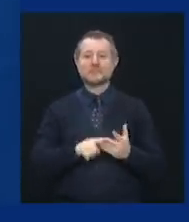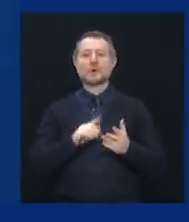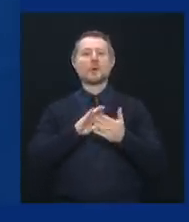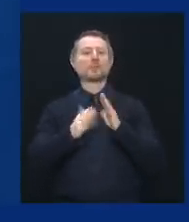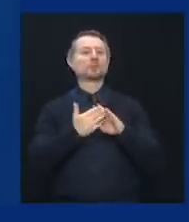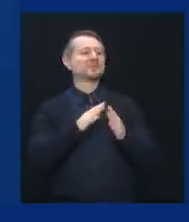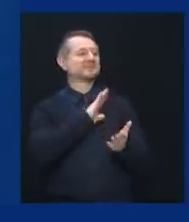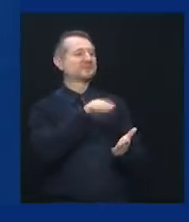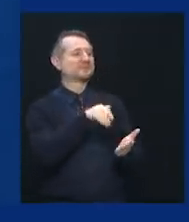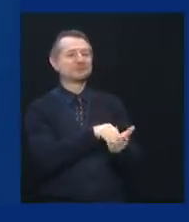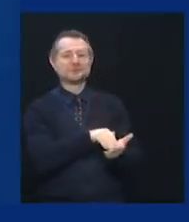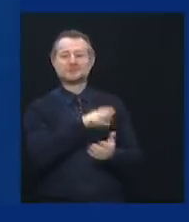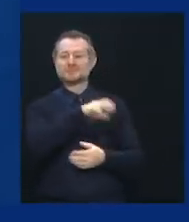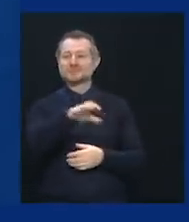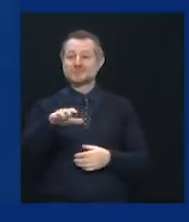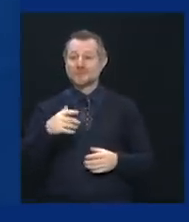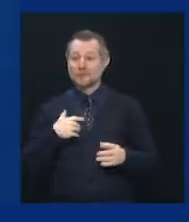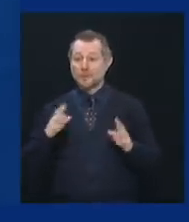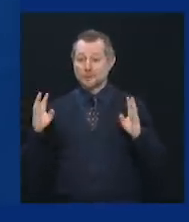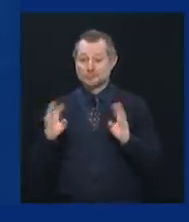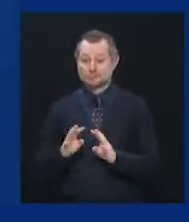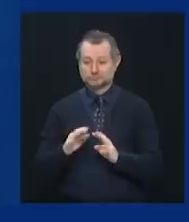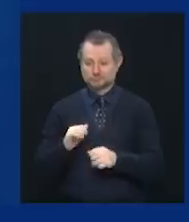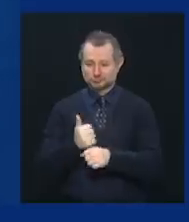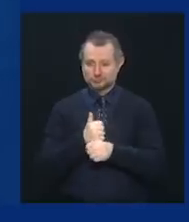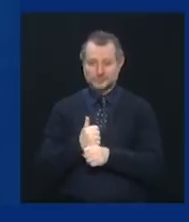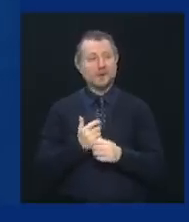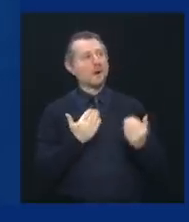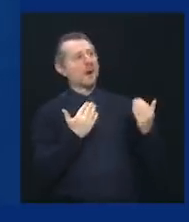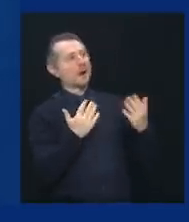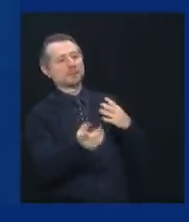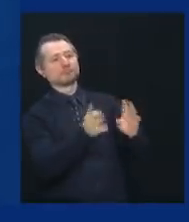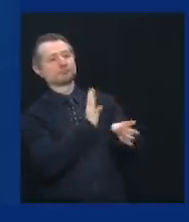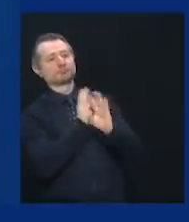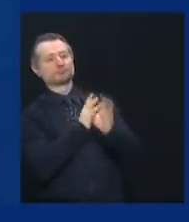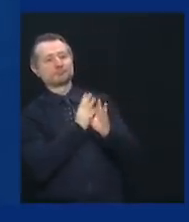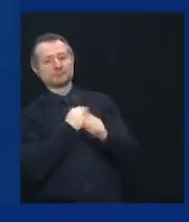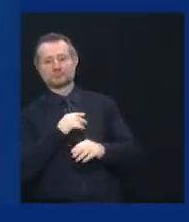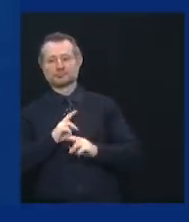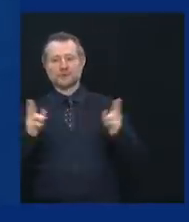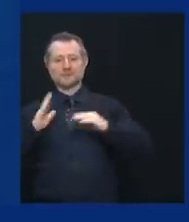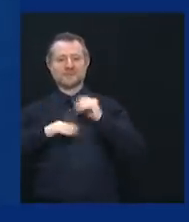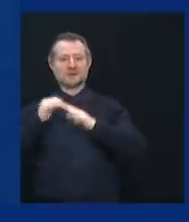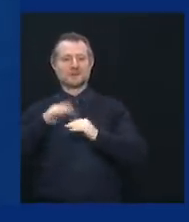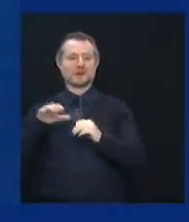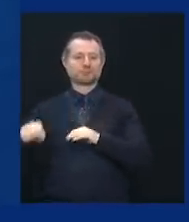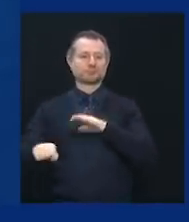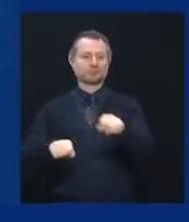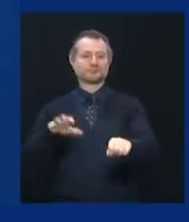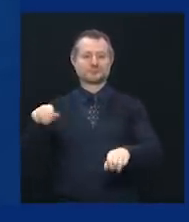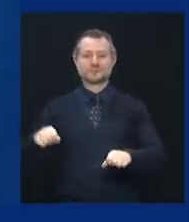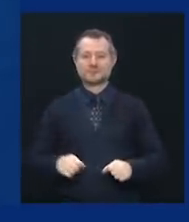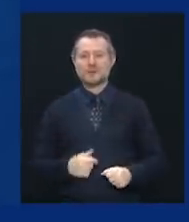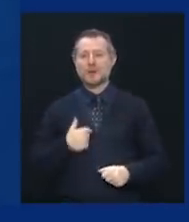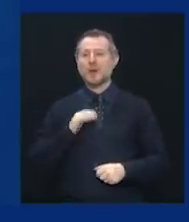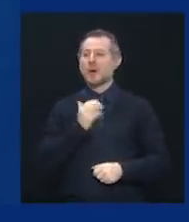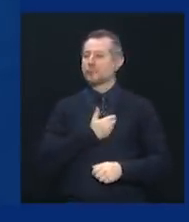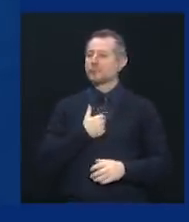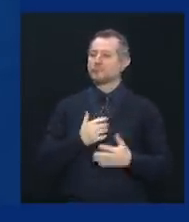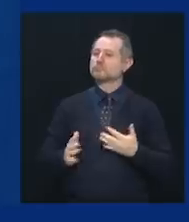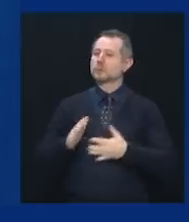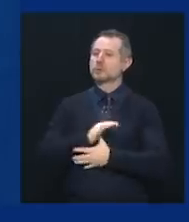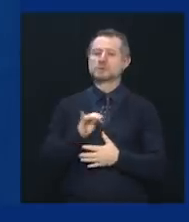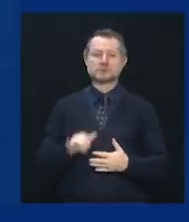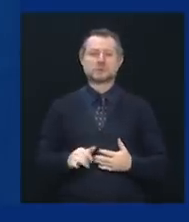and open up a vaccination center. This has been a priority for New York State. I have said